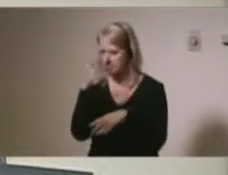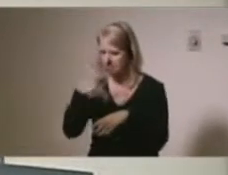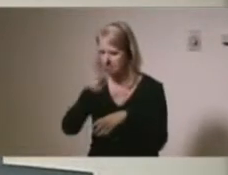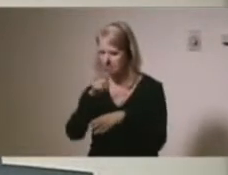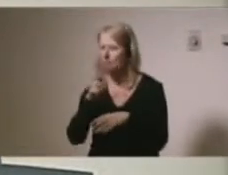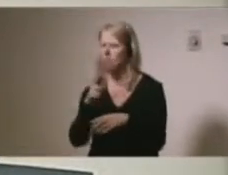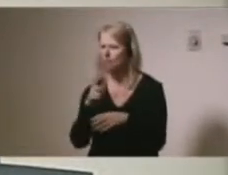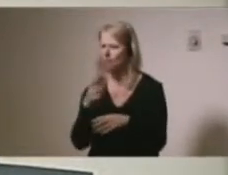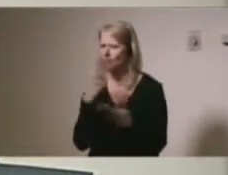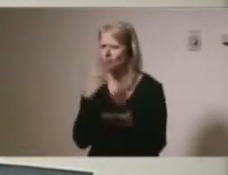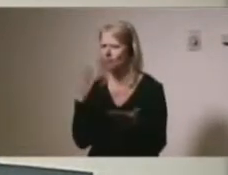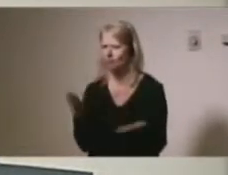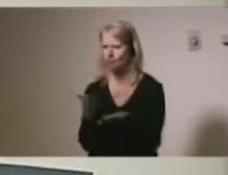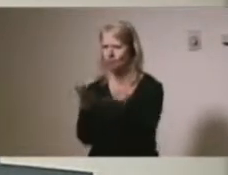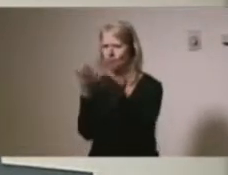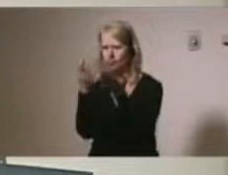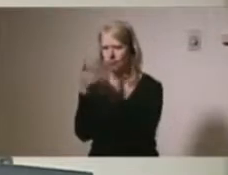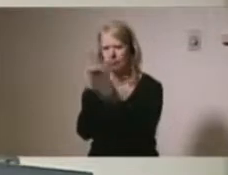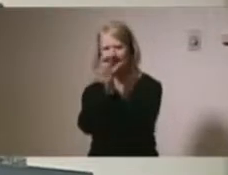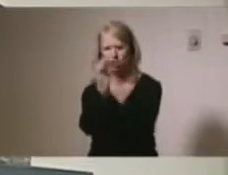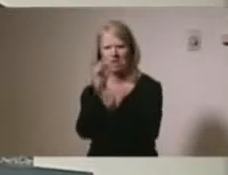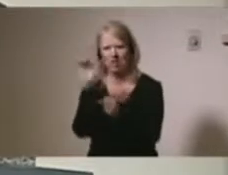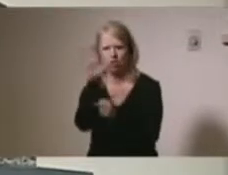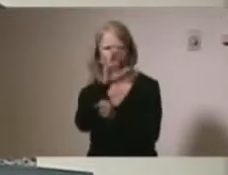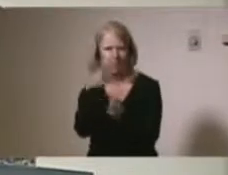and all this has been very interesting.